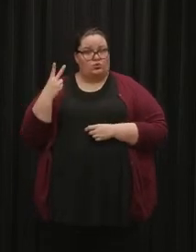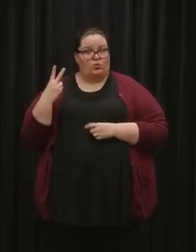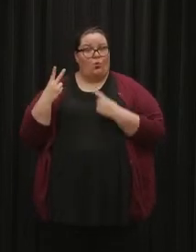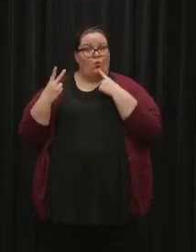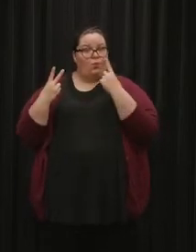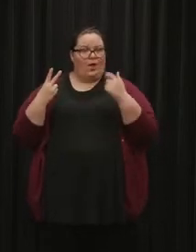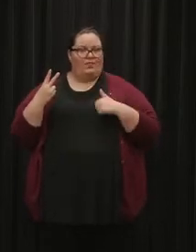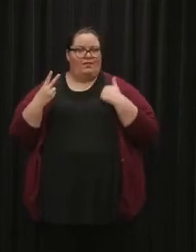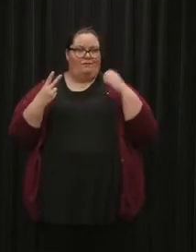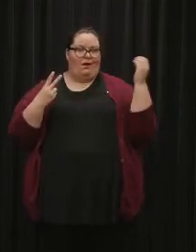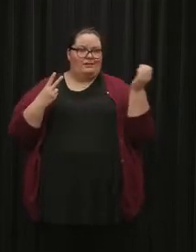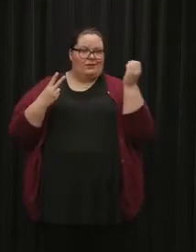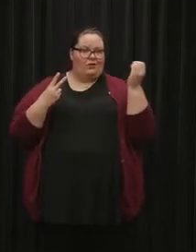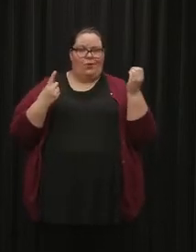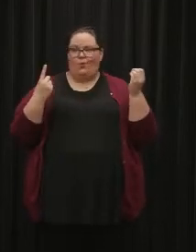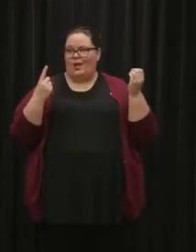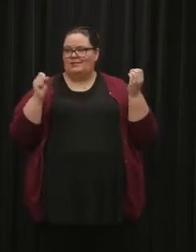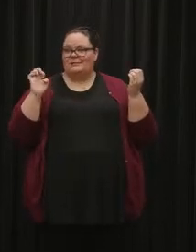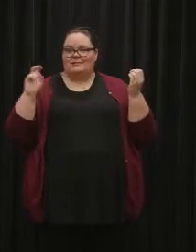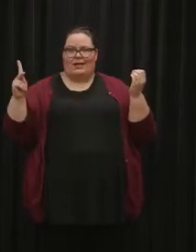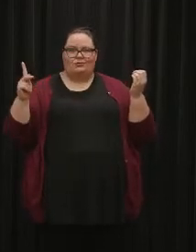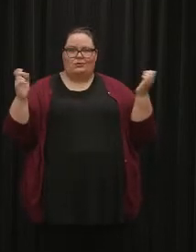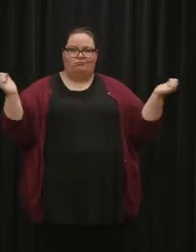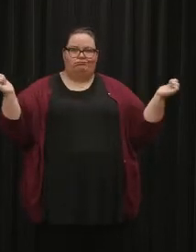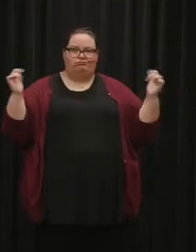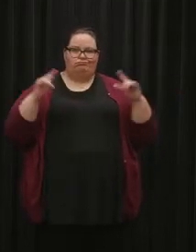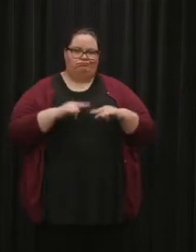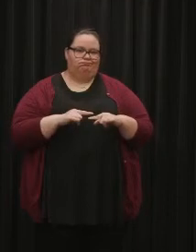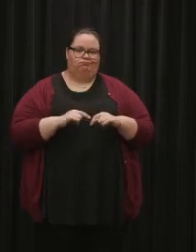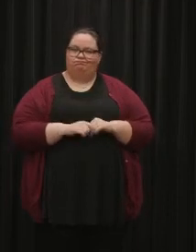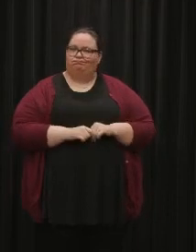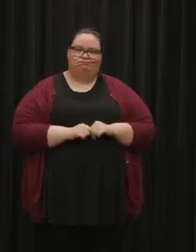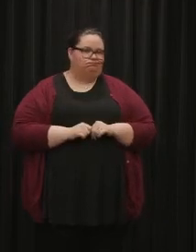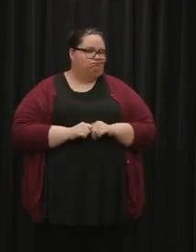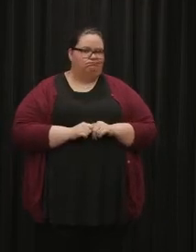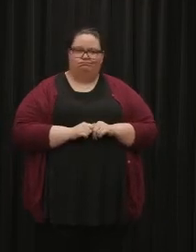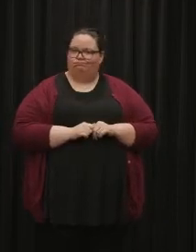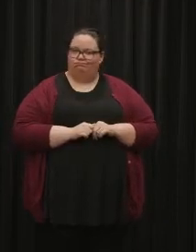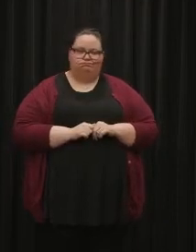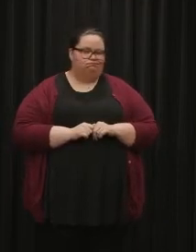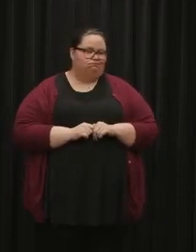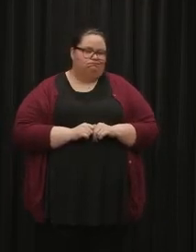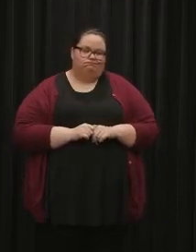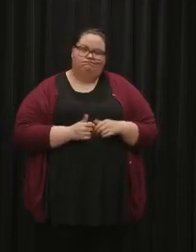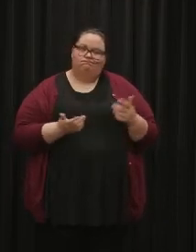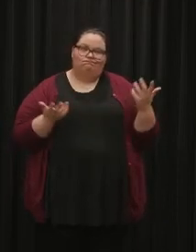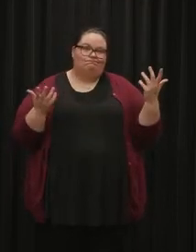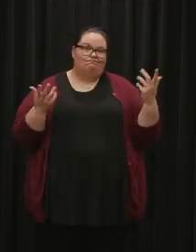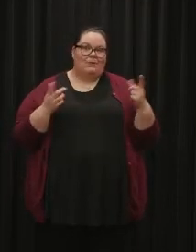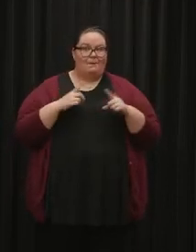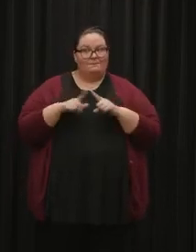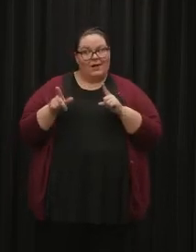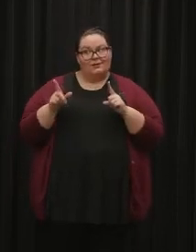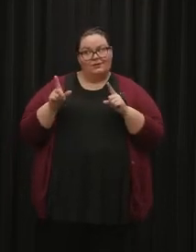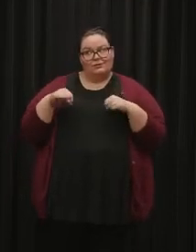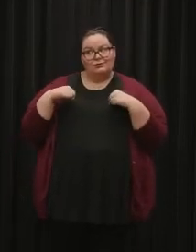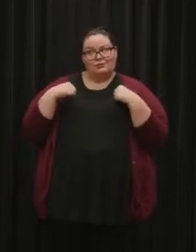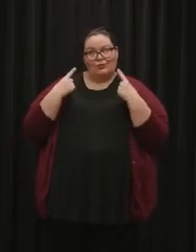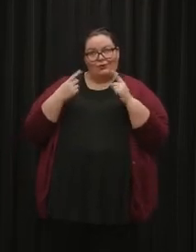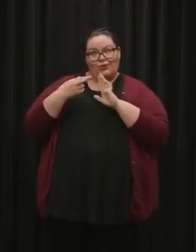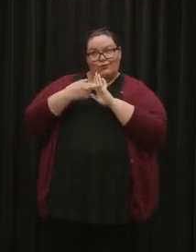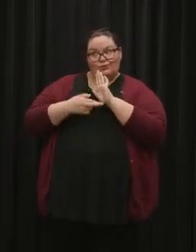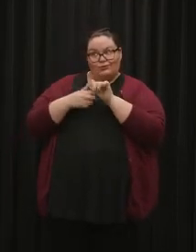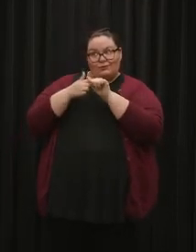in Ontario and one in Saskatchewan, who will not be coming home for Christmas. But these measures have worked well so